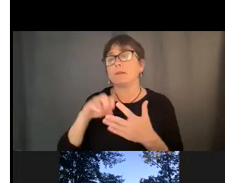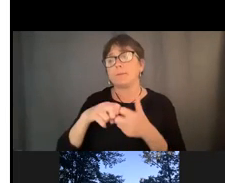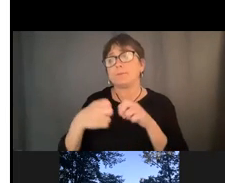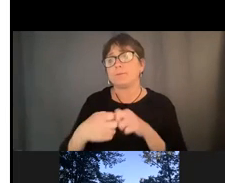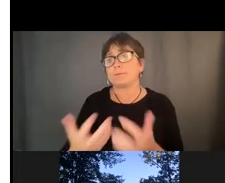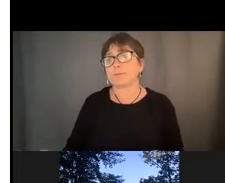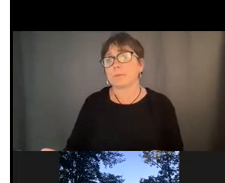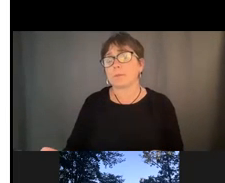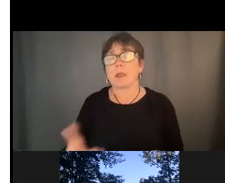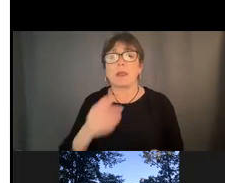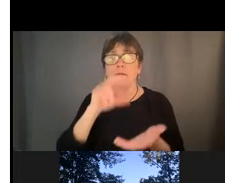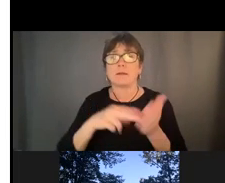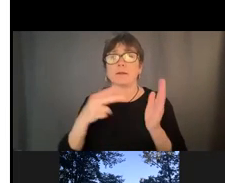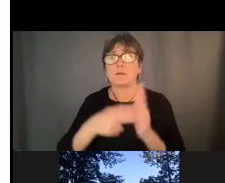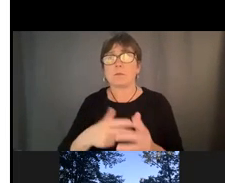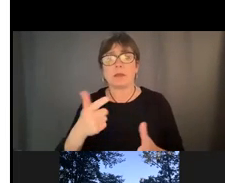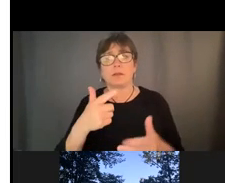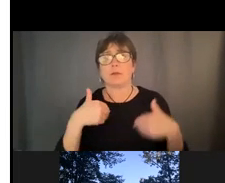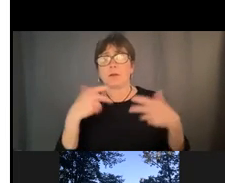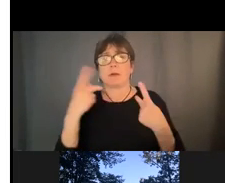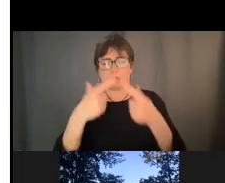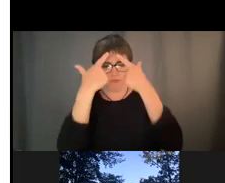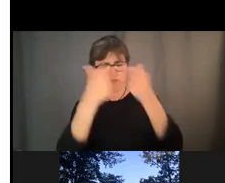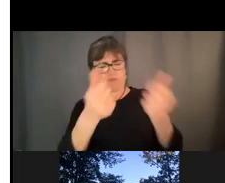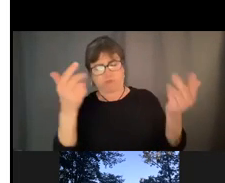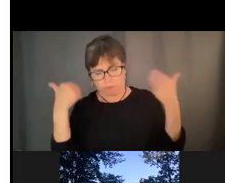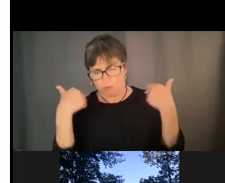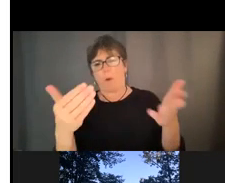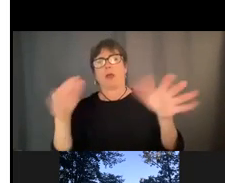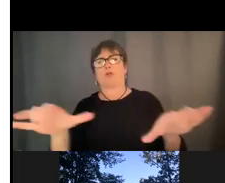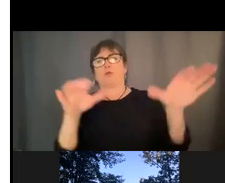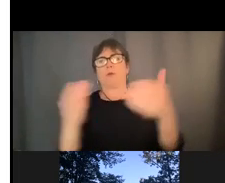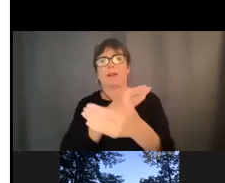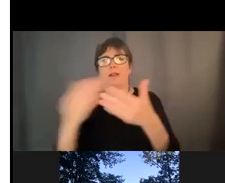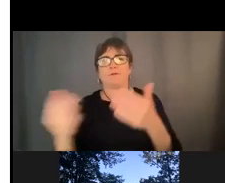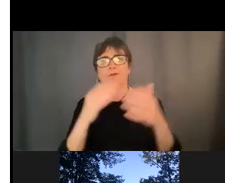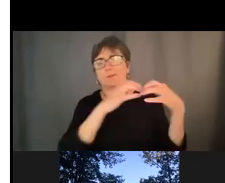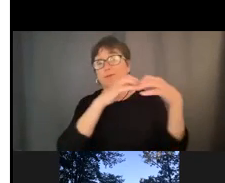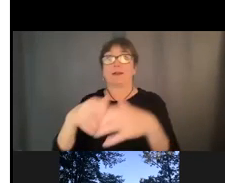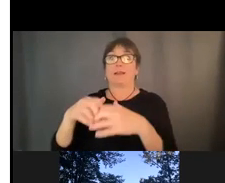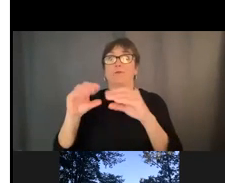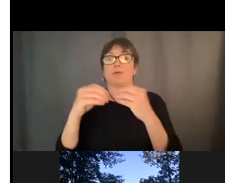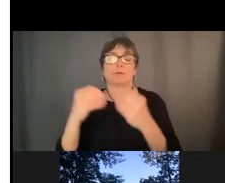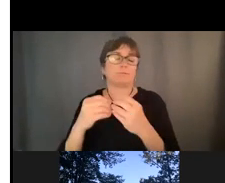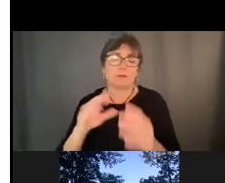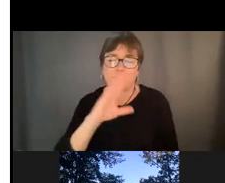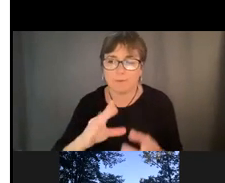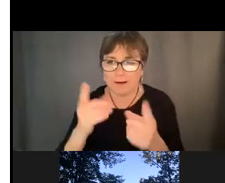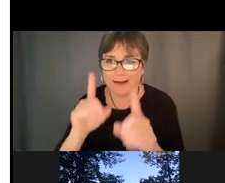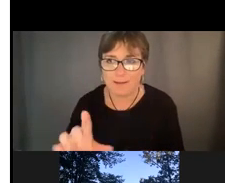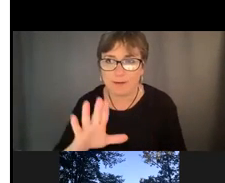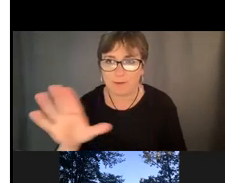giving youth free rein to tear apart an organization, which I've never seen happen. However, it is